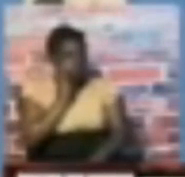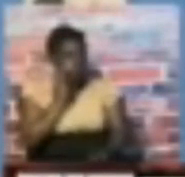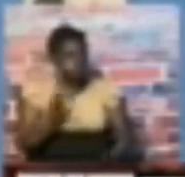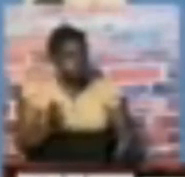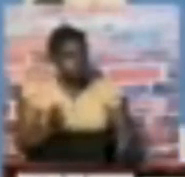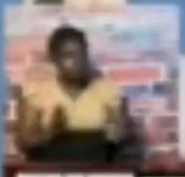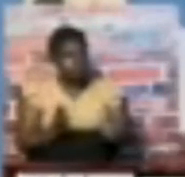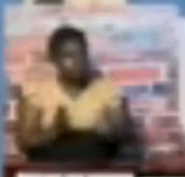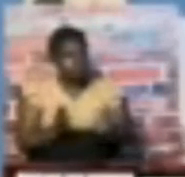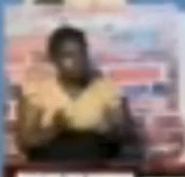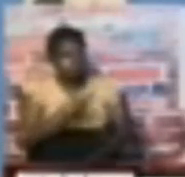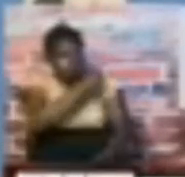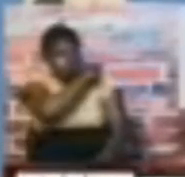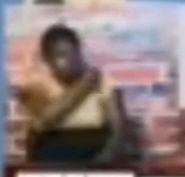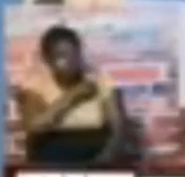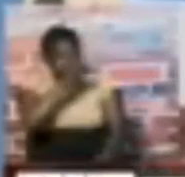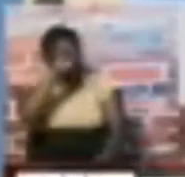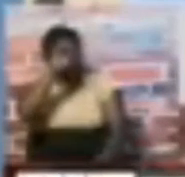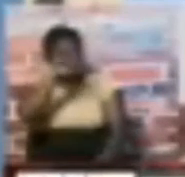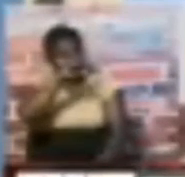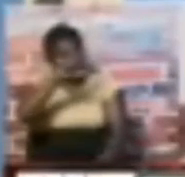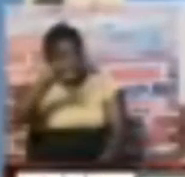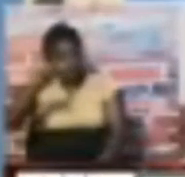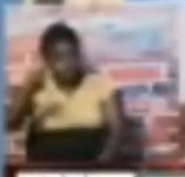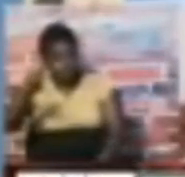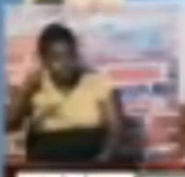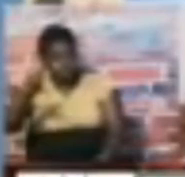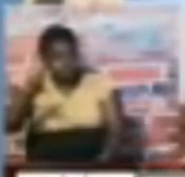General Eritumine, 22 million shillings.